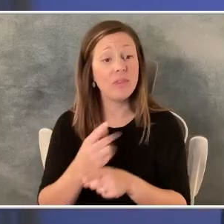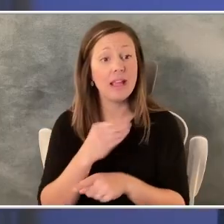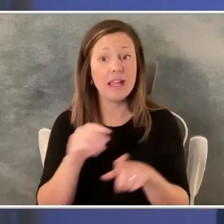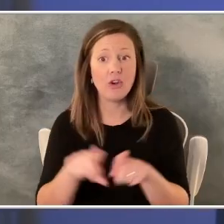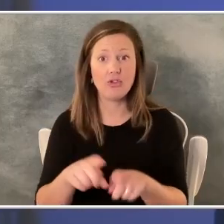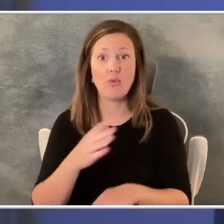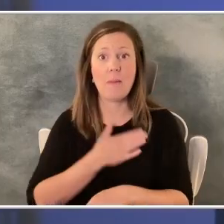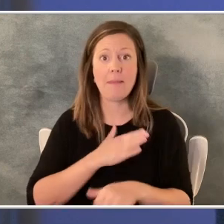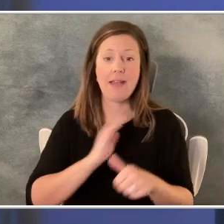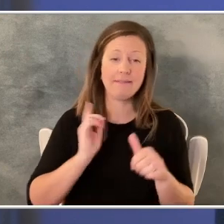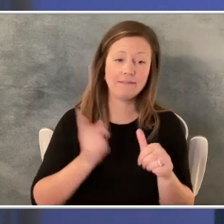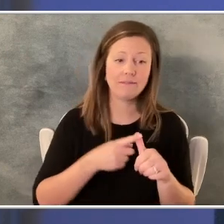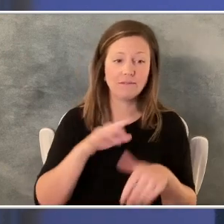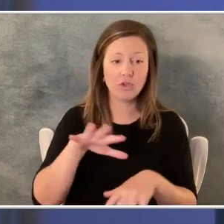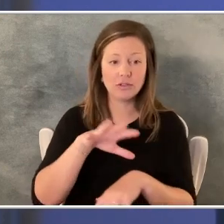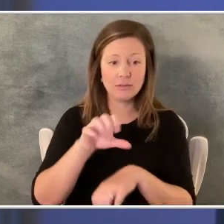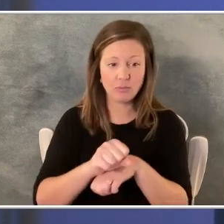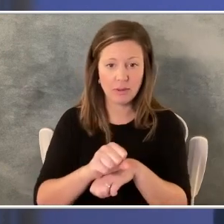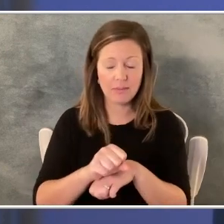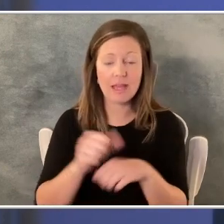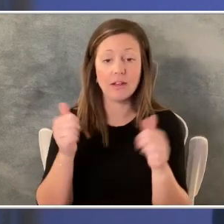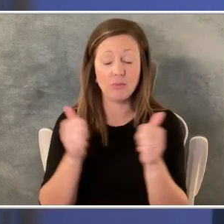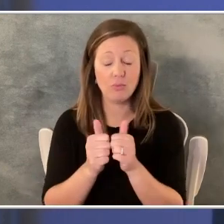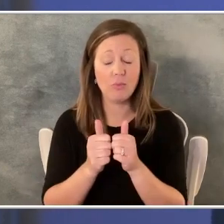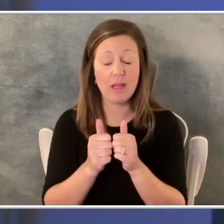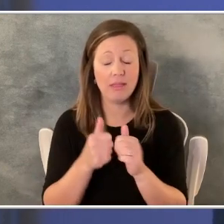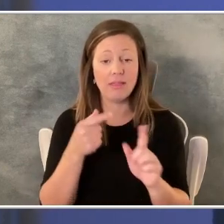I was with her that I was,